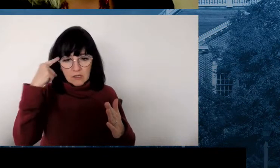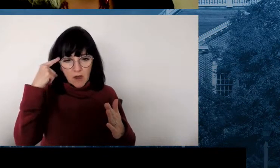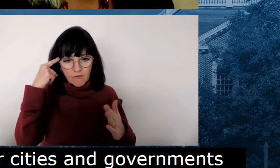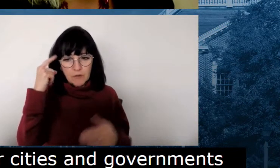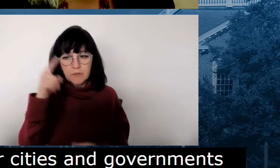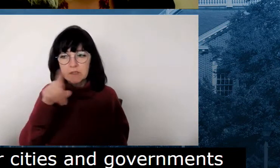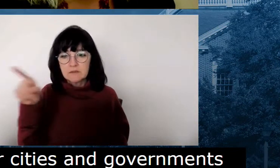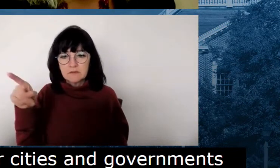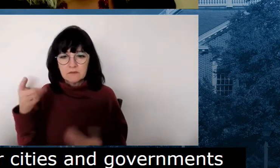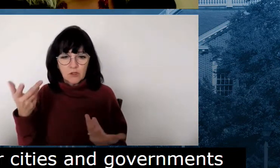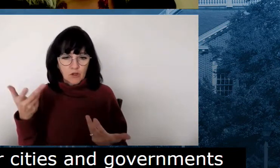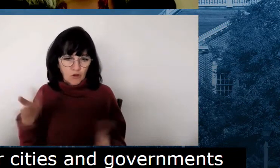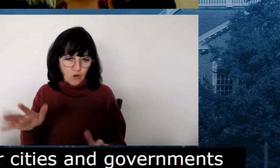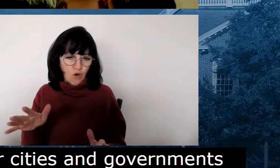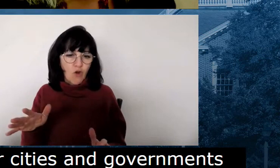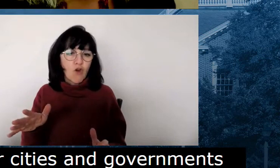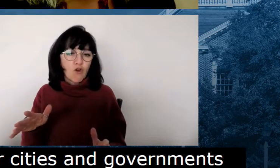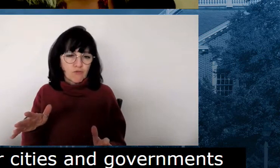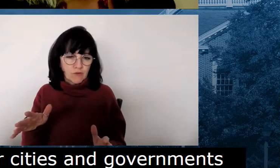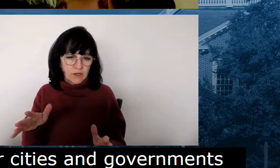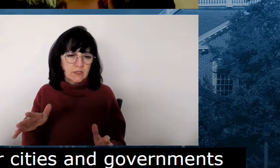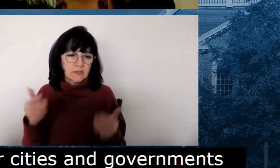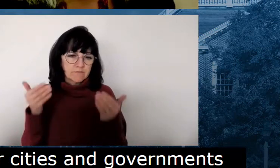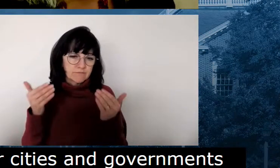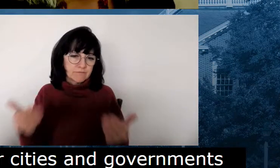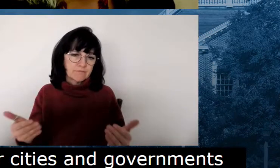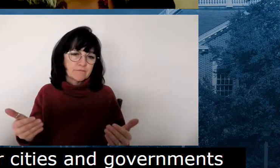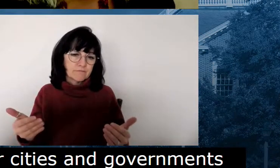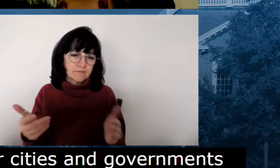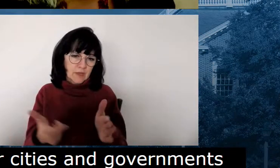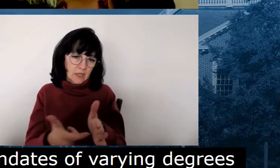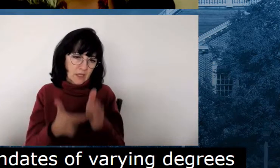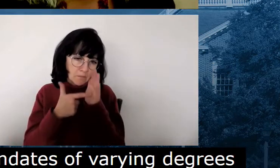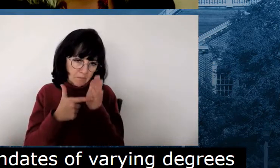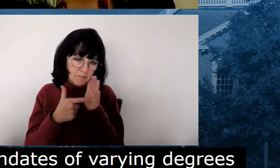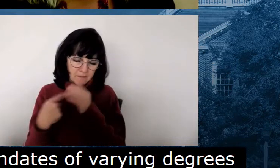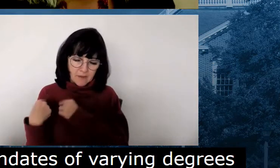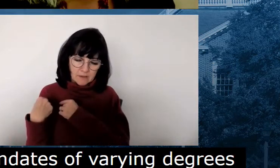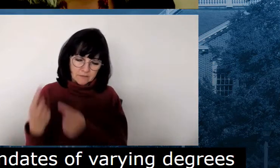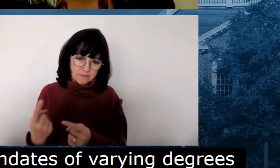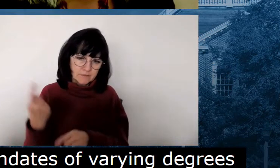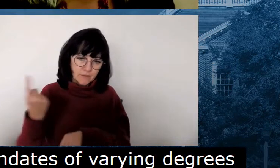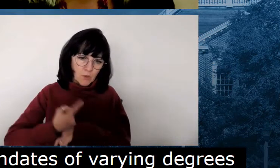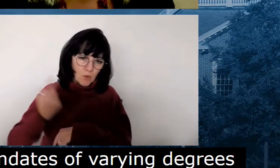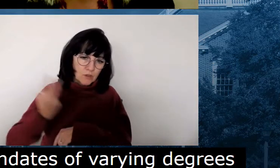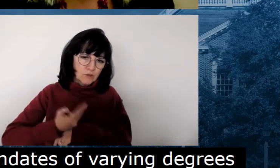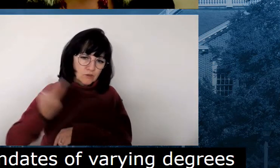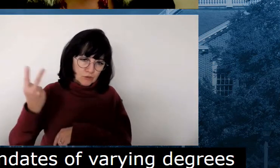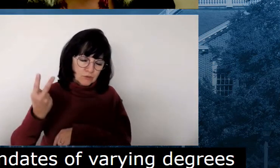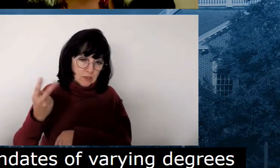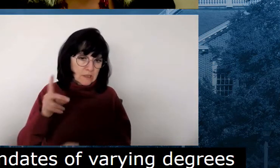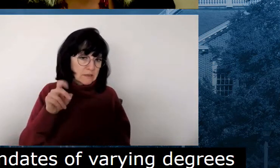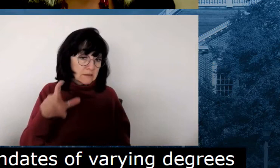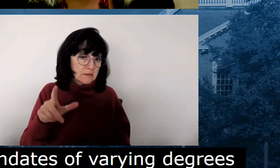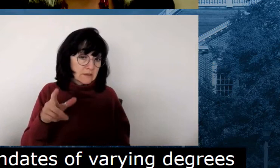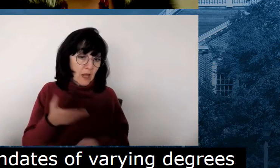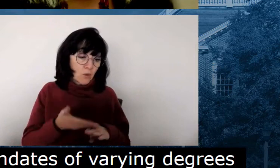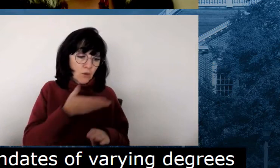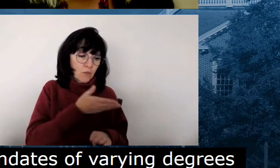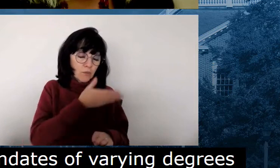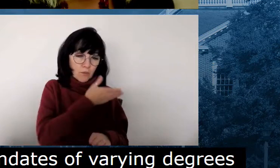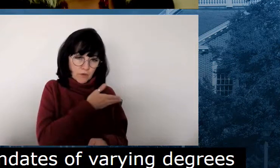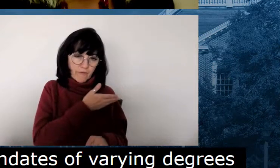mandates of varying degrees over the past couple of days, and Delaware has previously had mask mandates and social